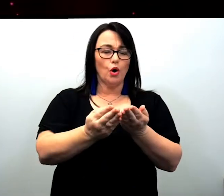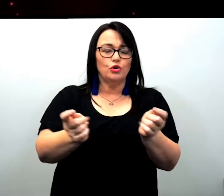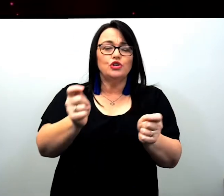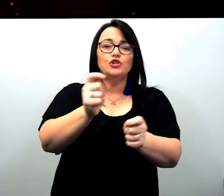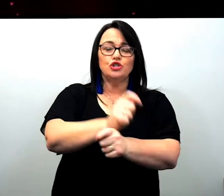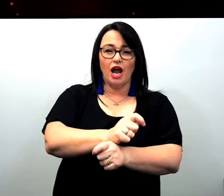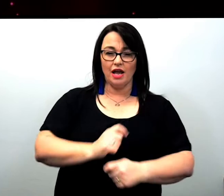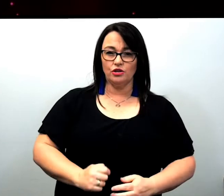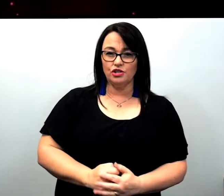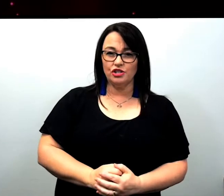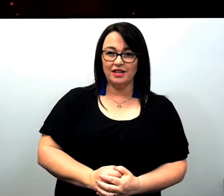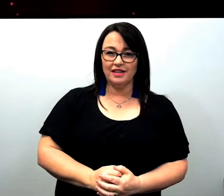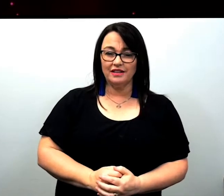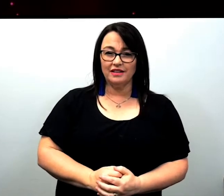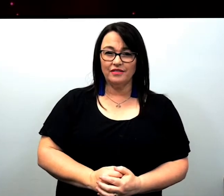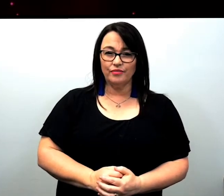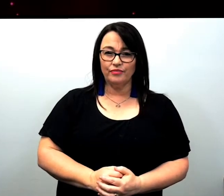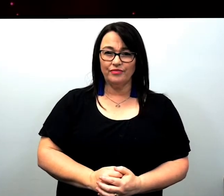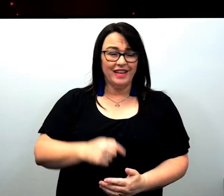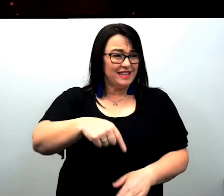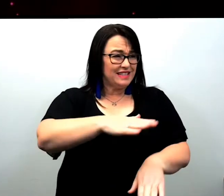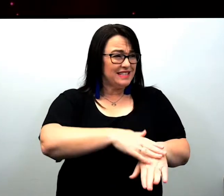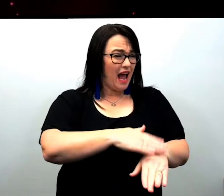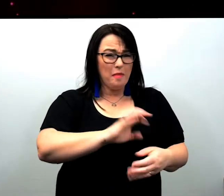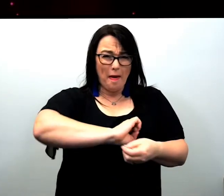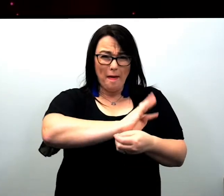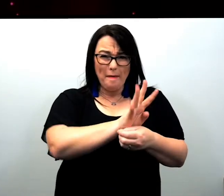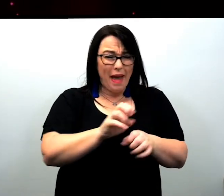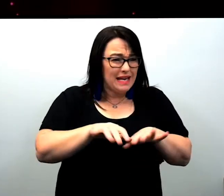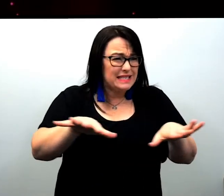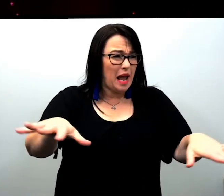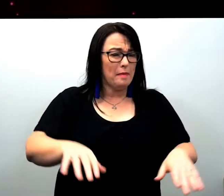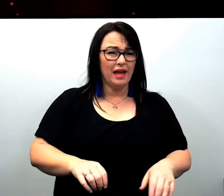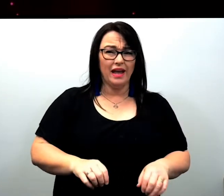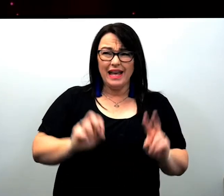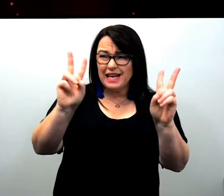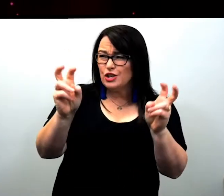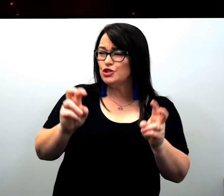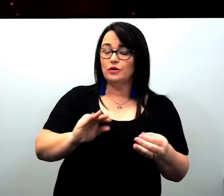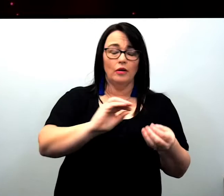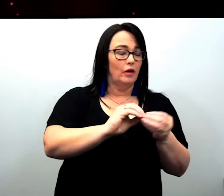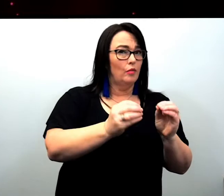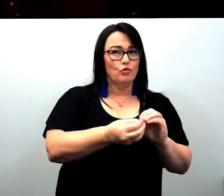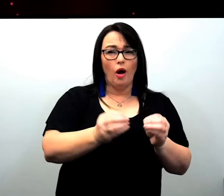in a time where there's a pandemic, where there's issues, where there's problems. It's a time for the